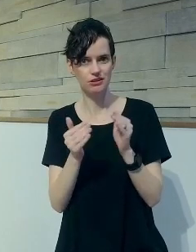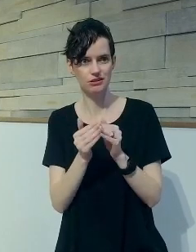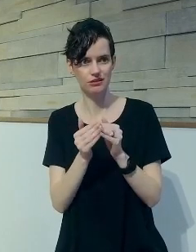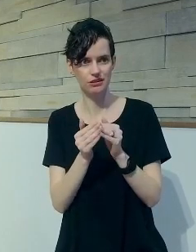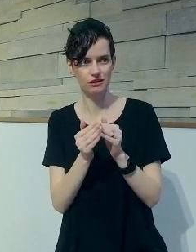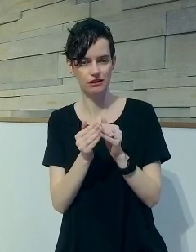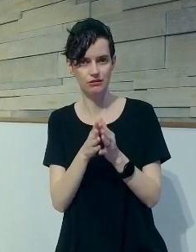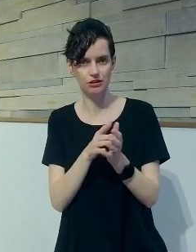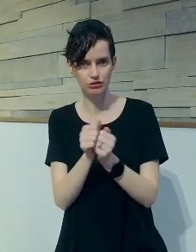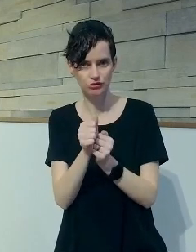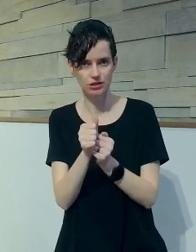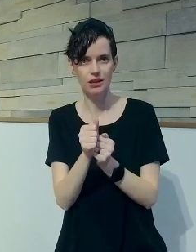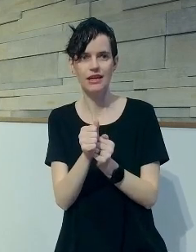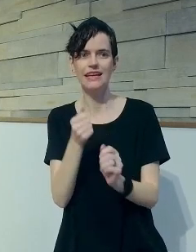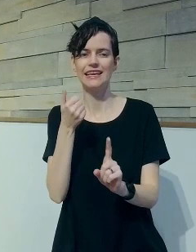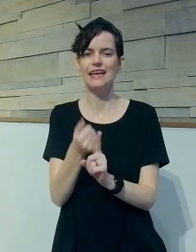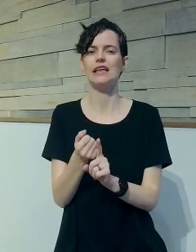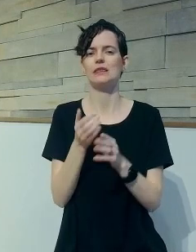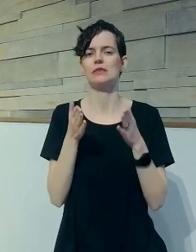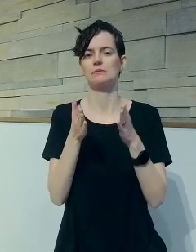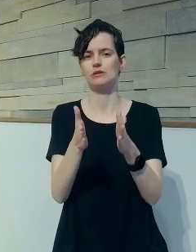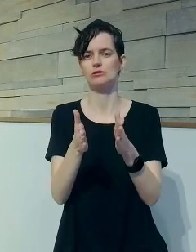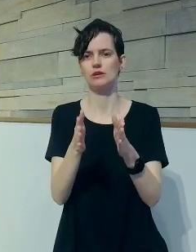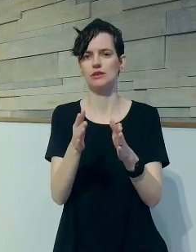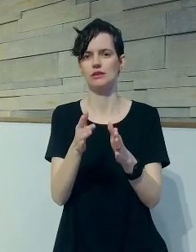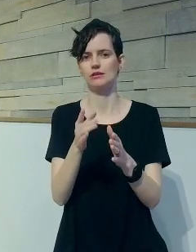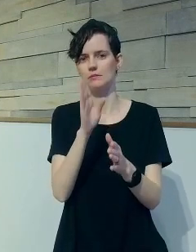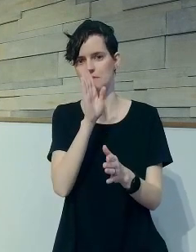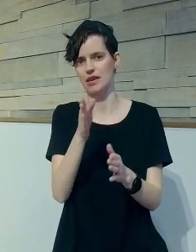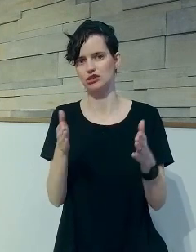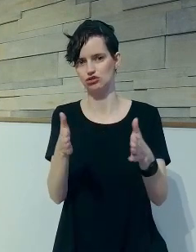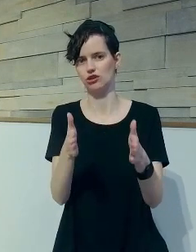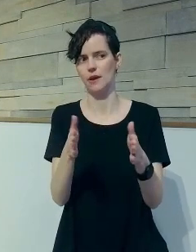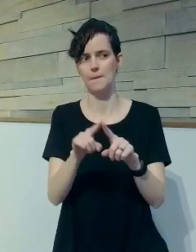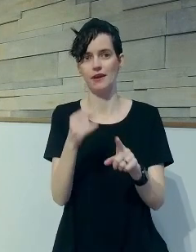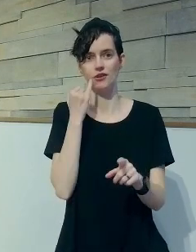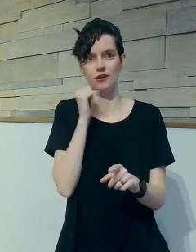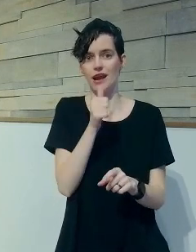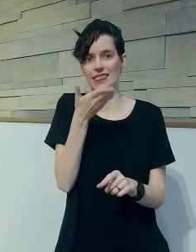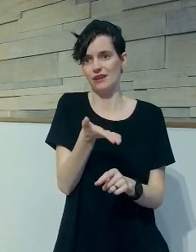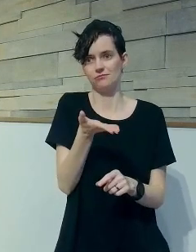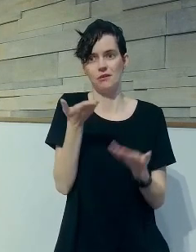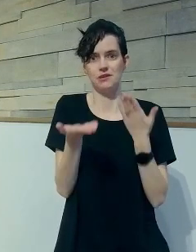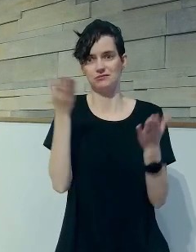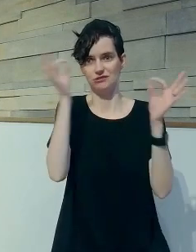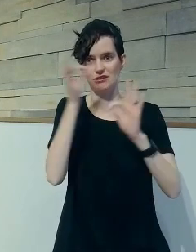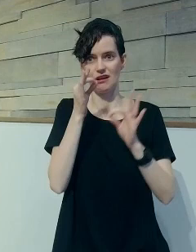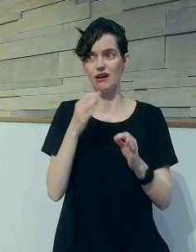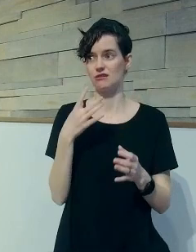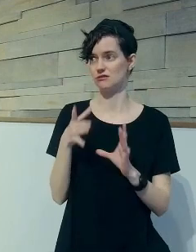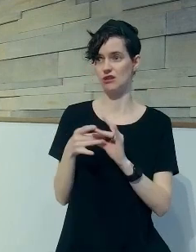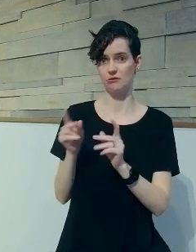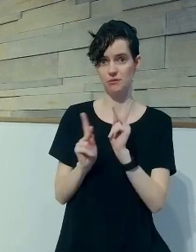of destruction was. Now, it hit Main Street, but if you weren't on Main Street, you may not have known. I've talked to folks that I know